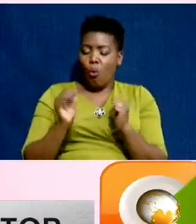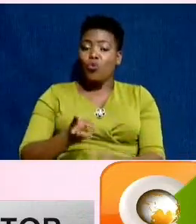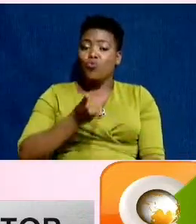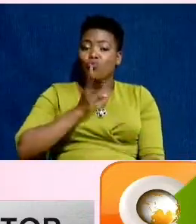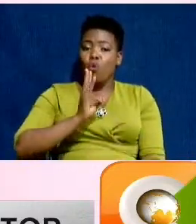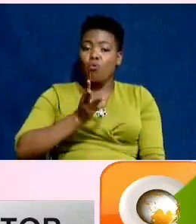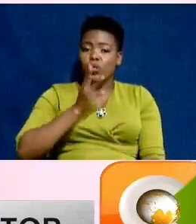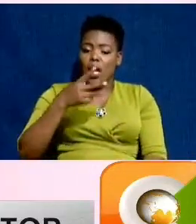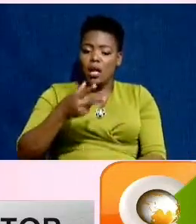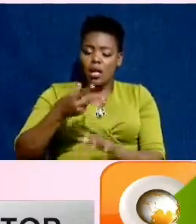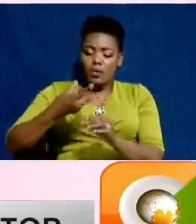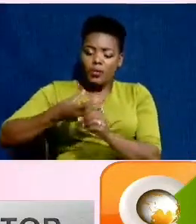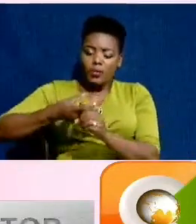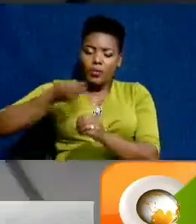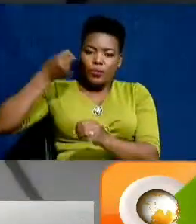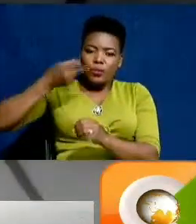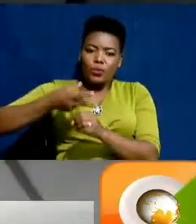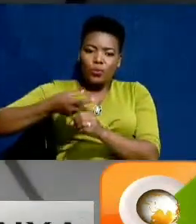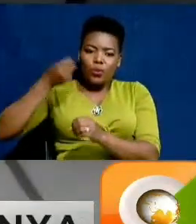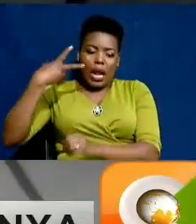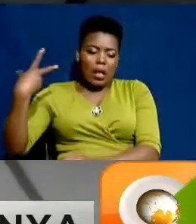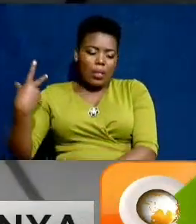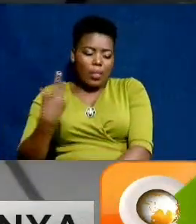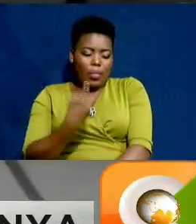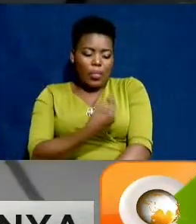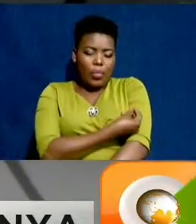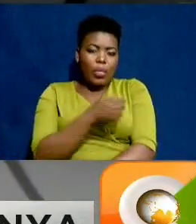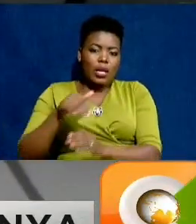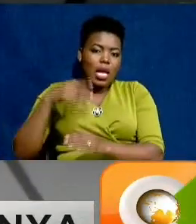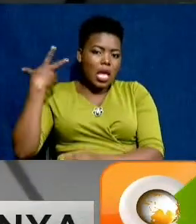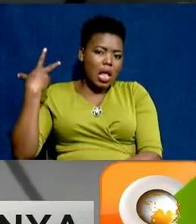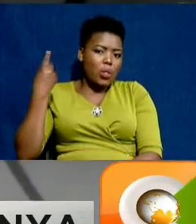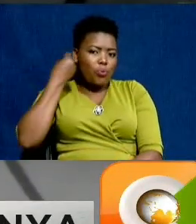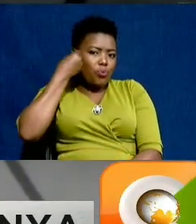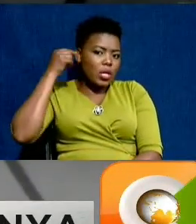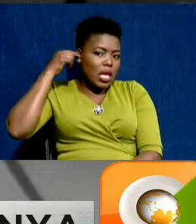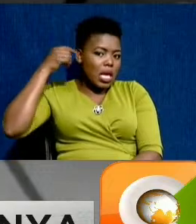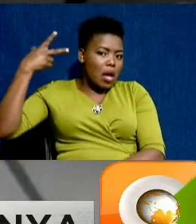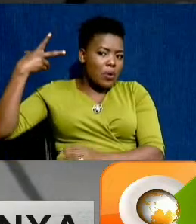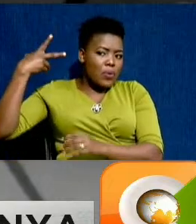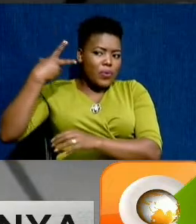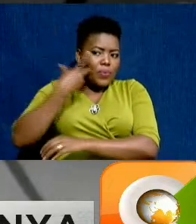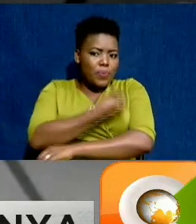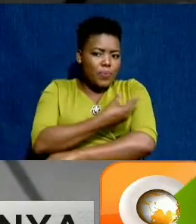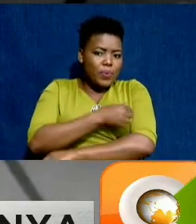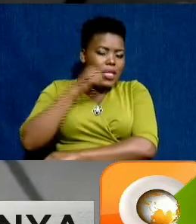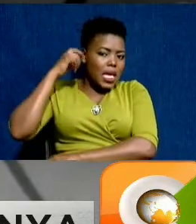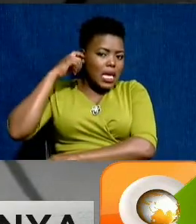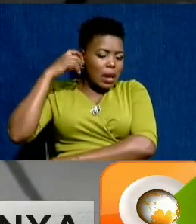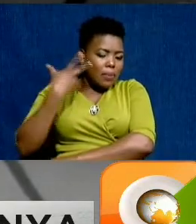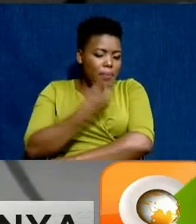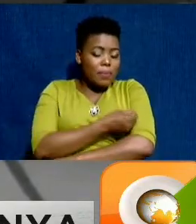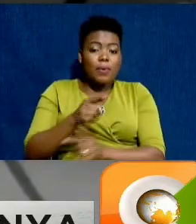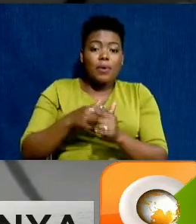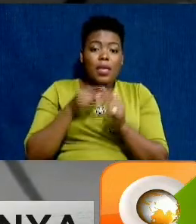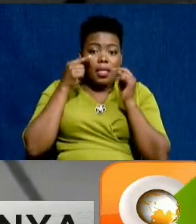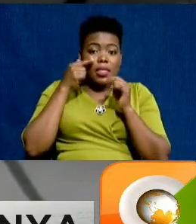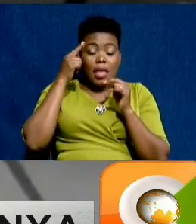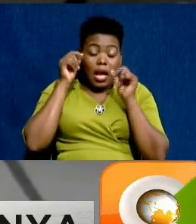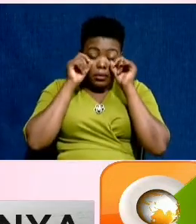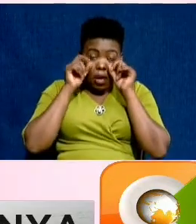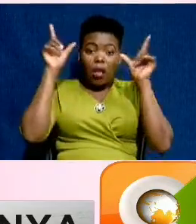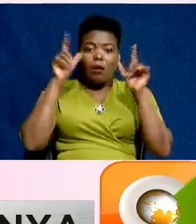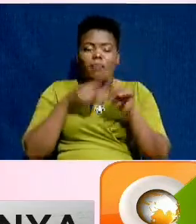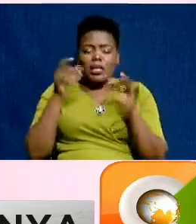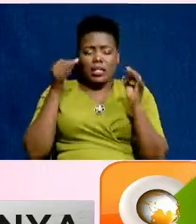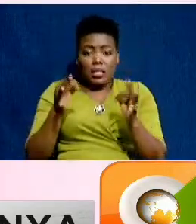syringe, 50 mls, I inject it through your ears. If I inject this cold water into your ears, your eyes also will roll. But in this